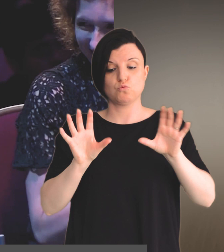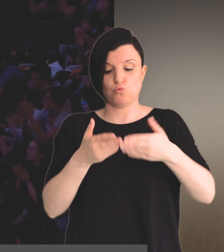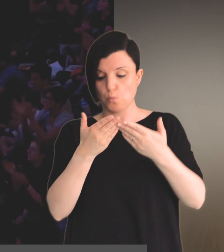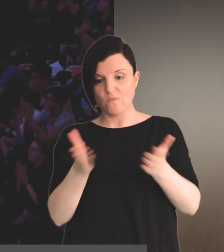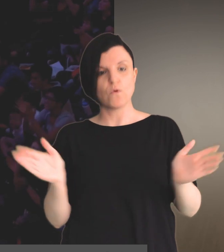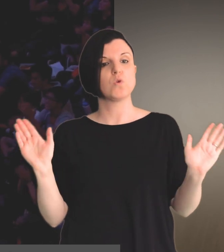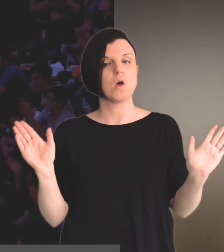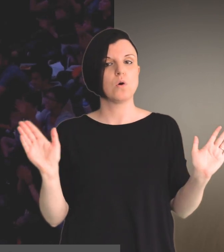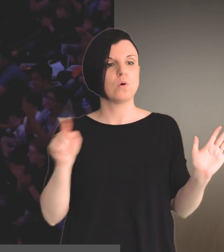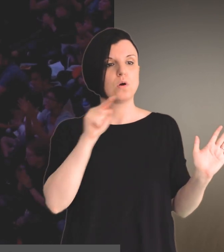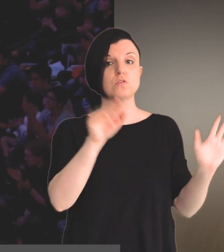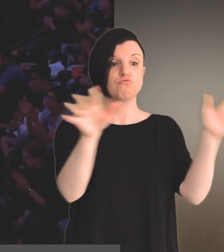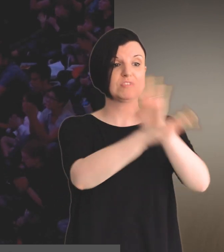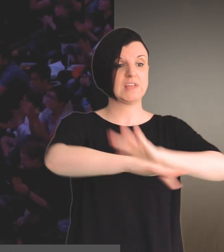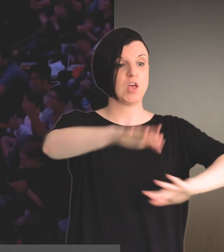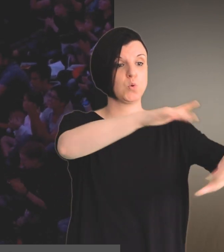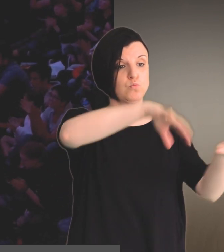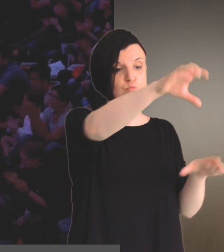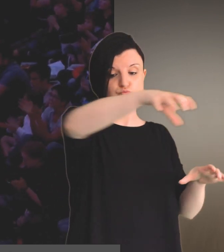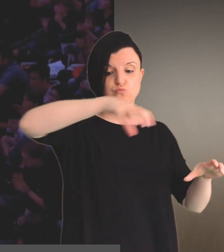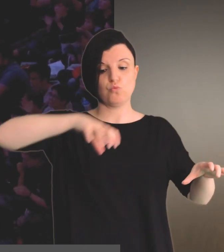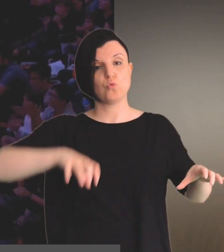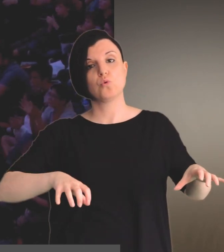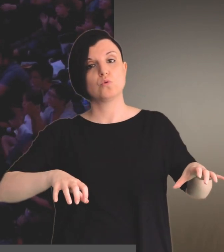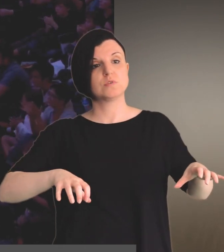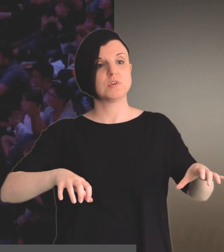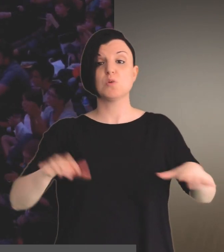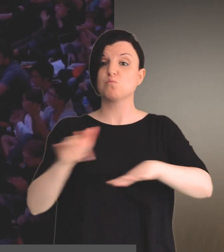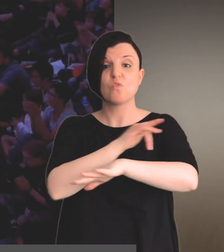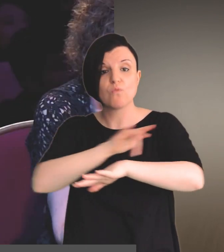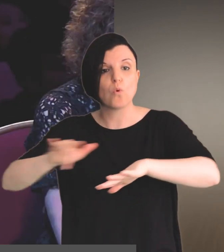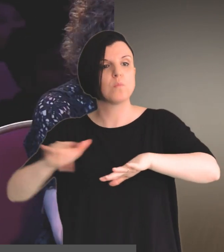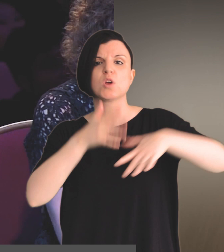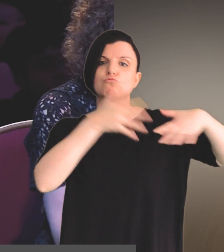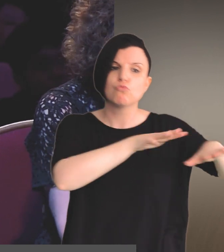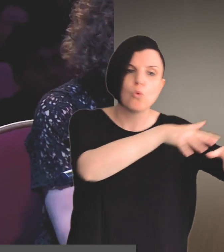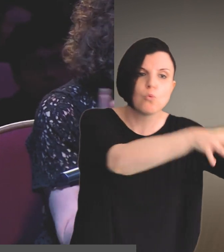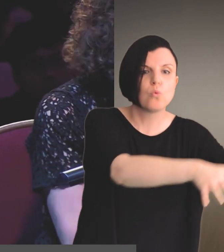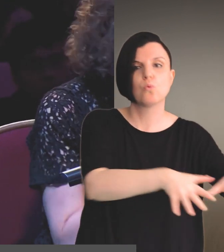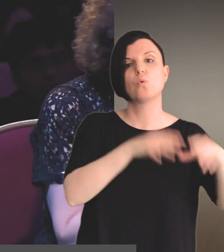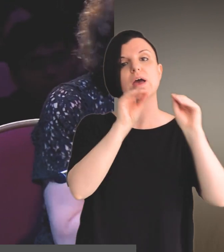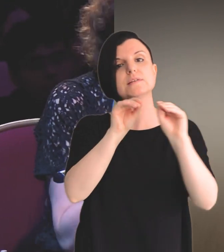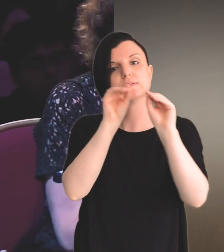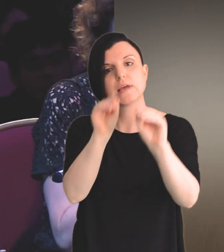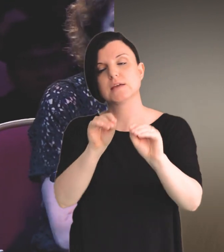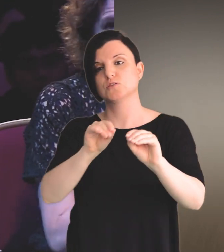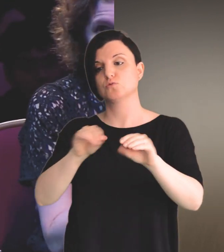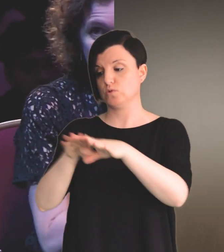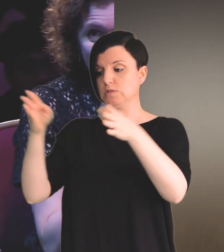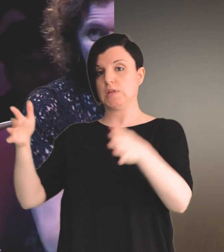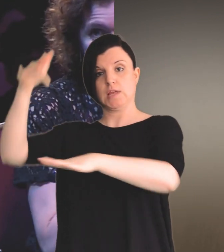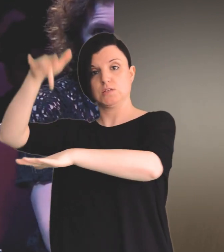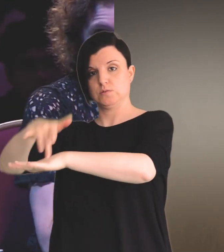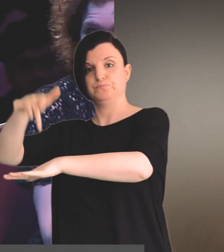ensemble portfolio, performing alongside all the other BSO ensembles, whether that be in rural areas, in educational contexts, or on the main